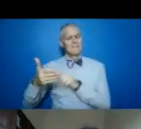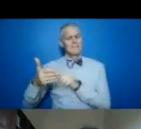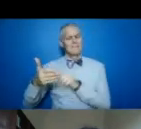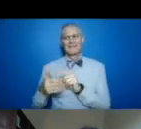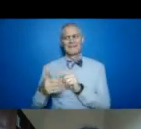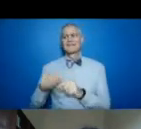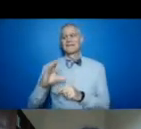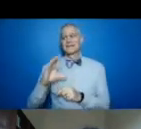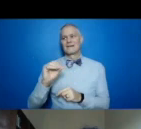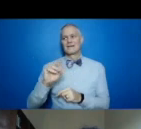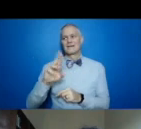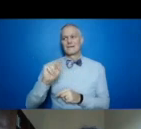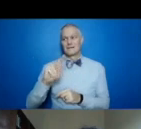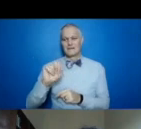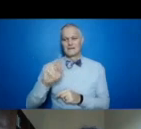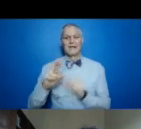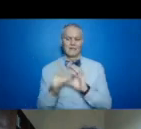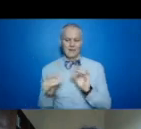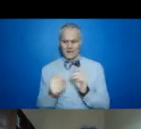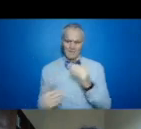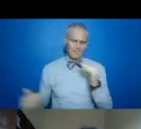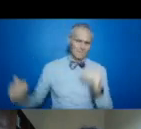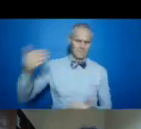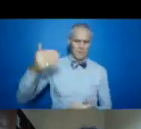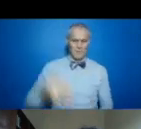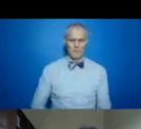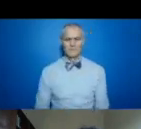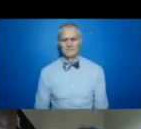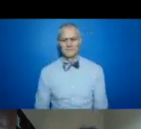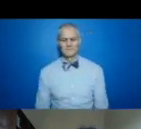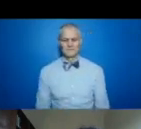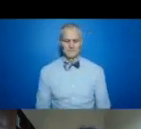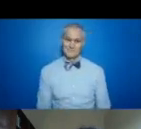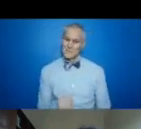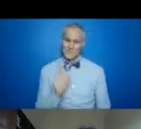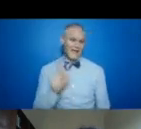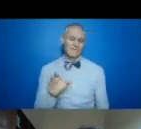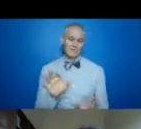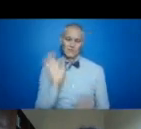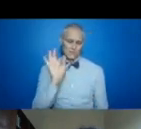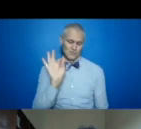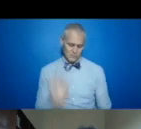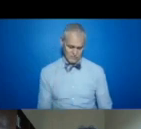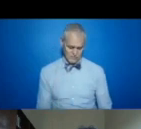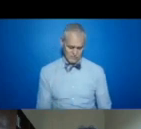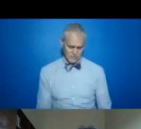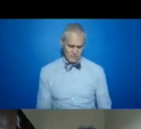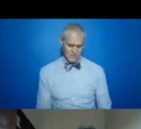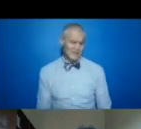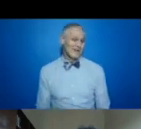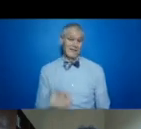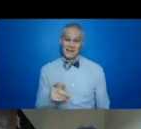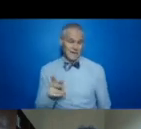narrative our dominant narrative? And you have to choose. You have, because people, if you